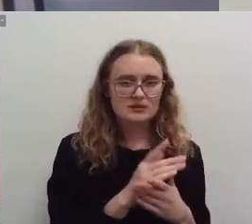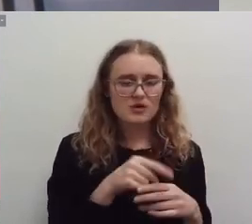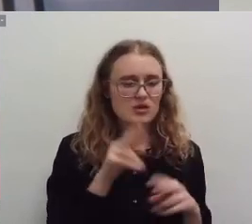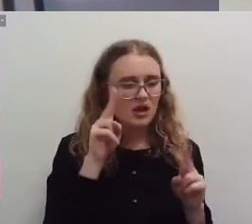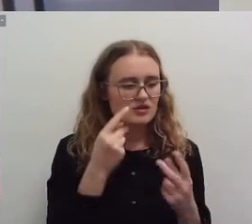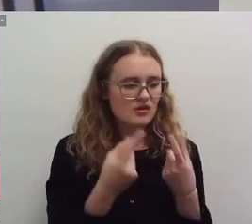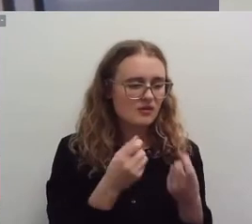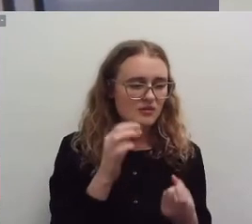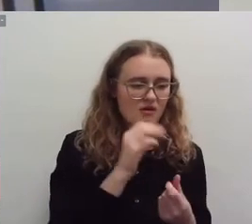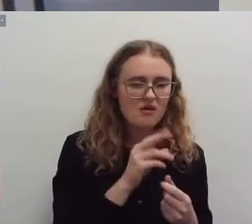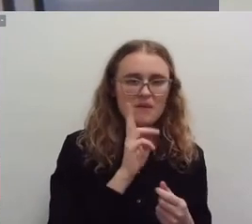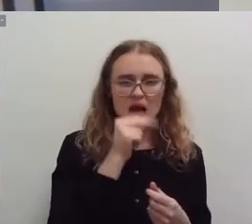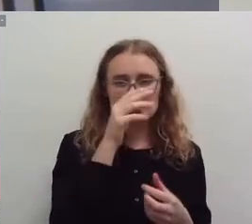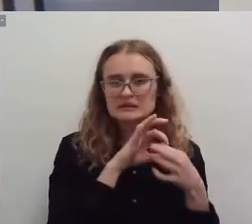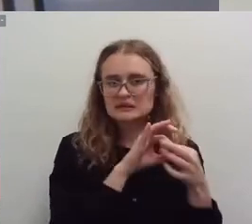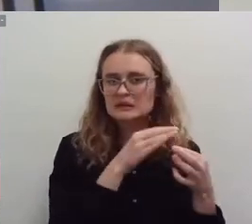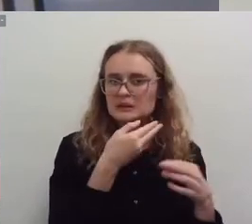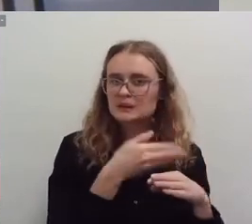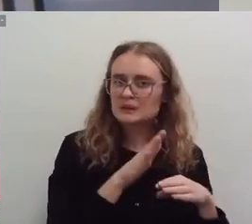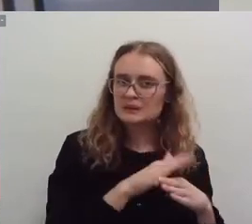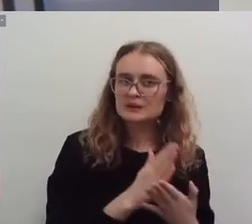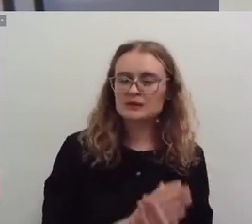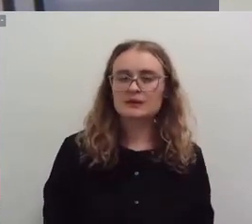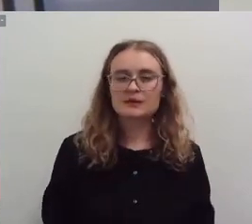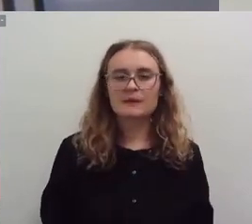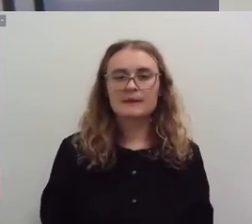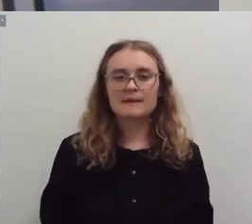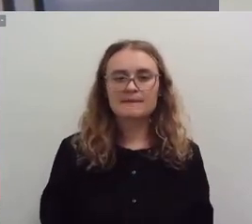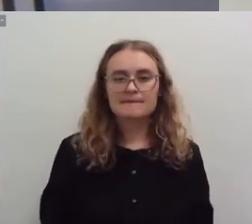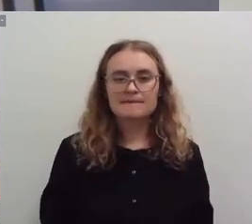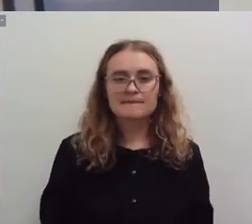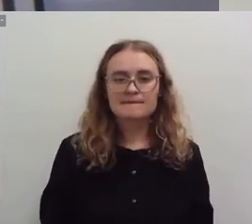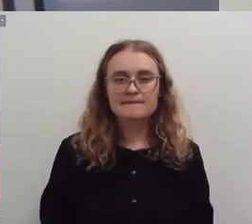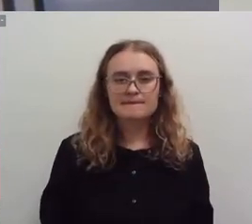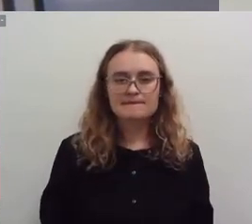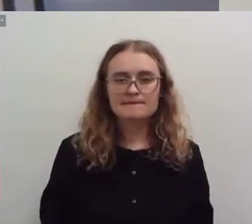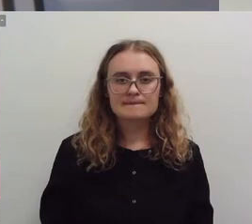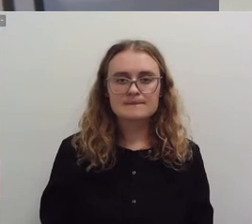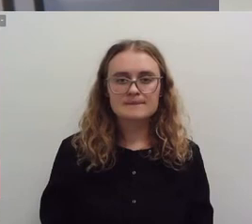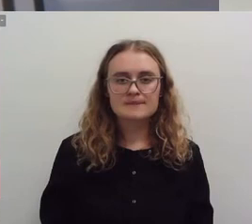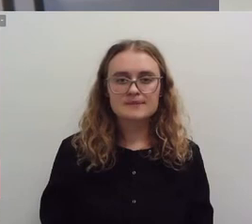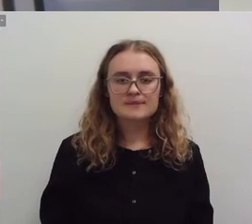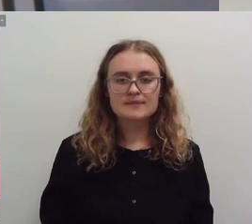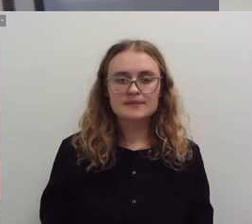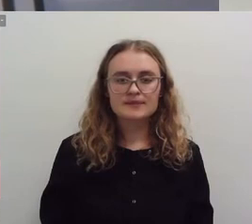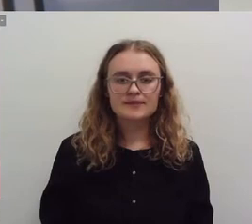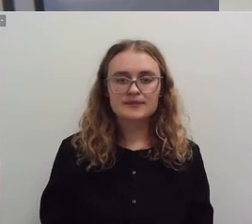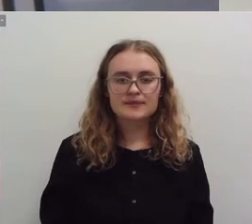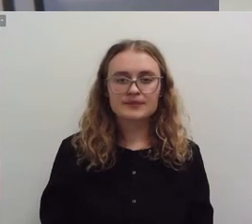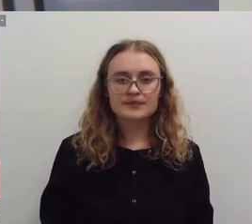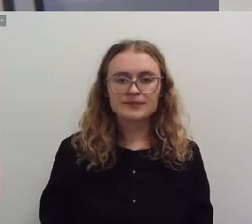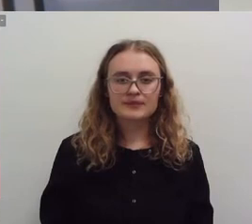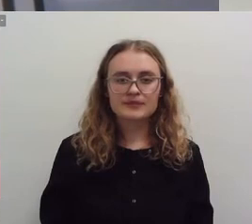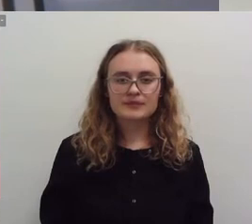So I think the best way that we work with this is to get our foot in there, show that